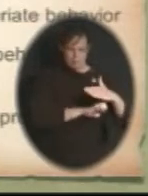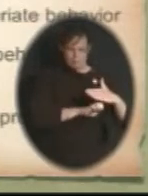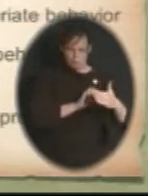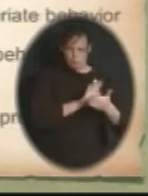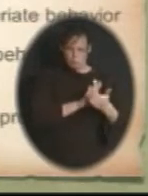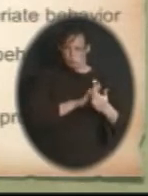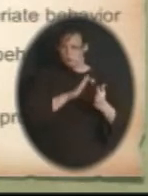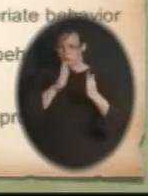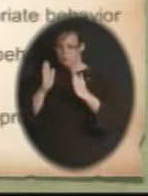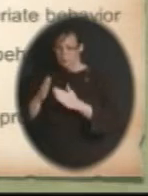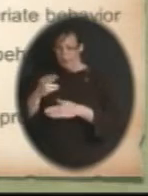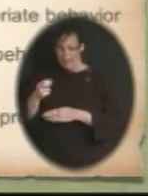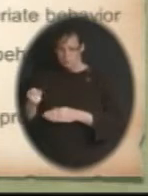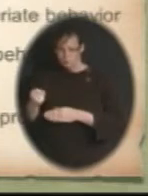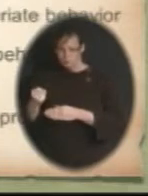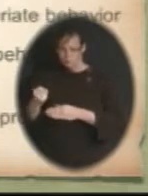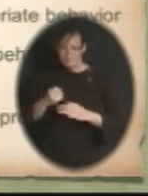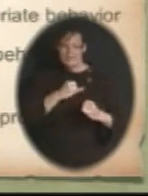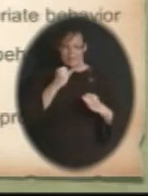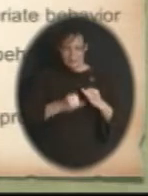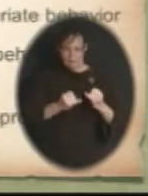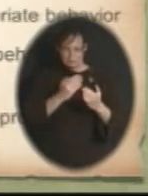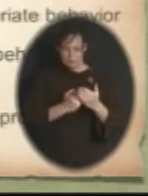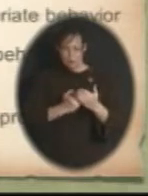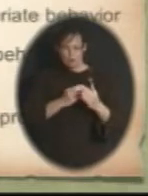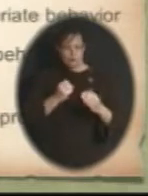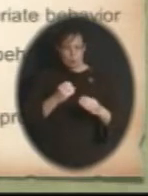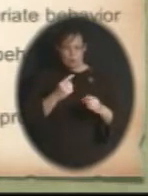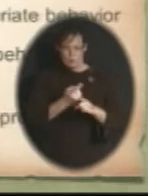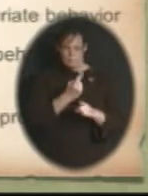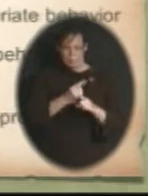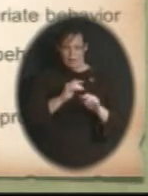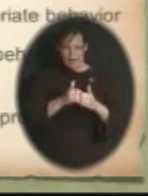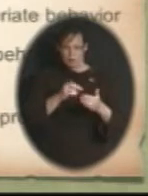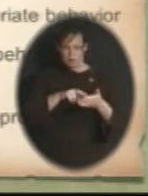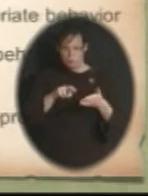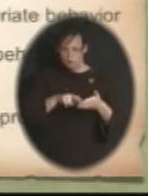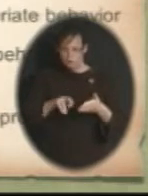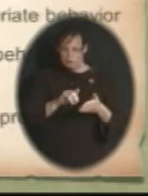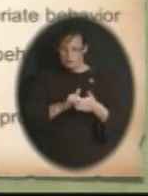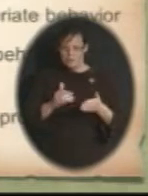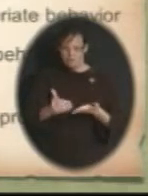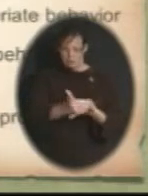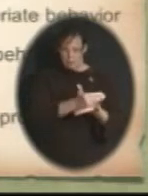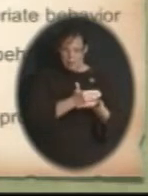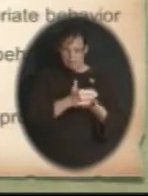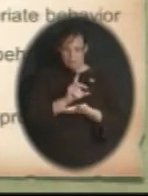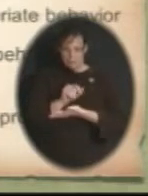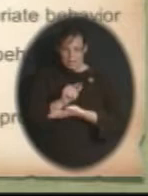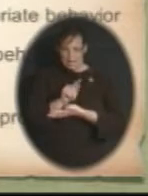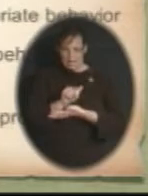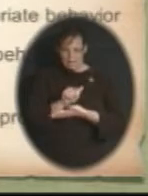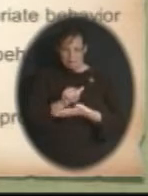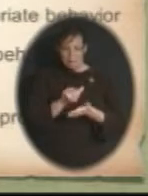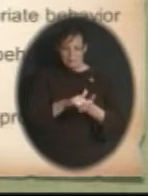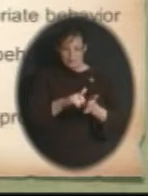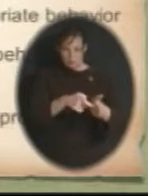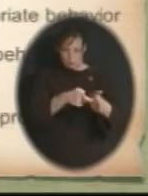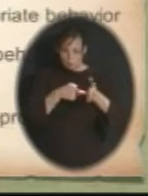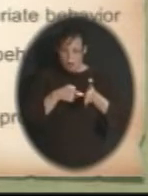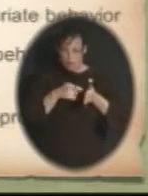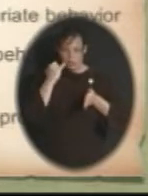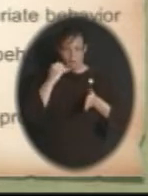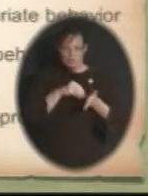school. And then the final piece, which is so appropriate, and it's really how the research is, that there's a collection of data that's required. If